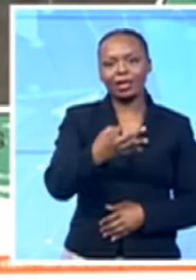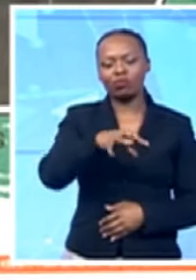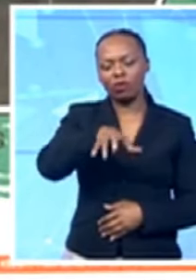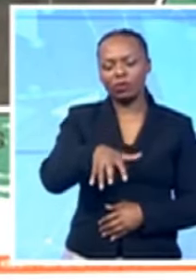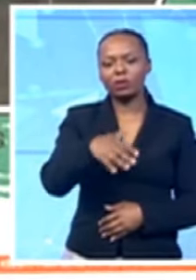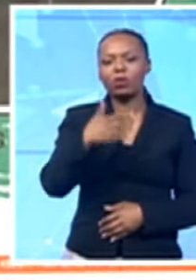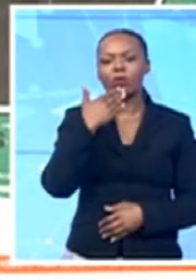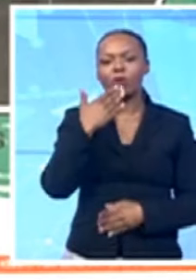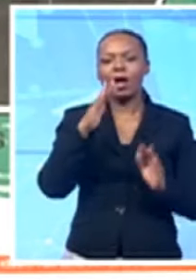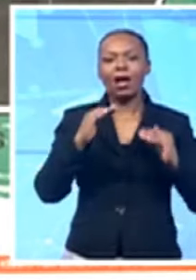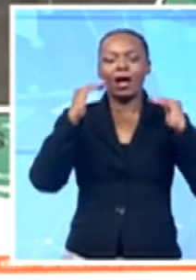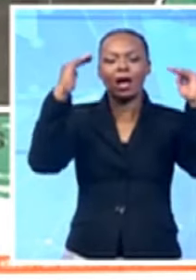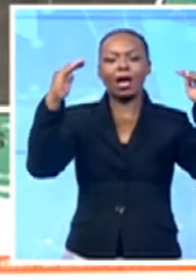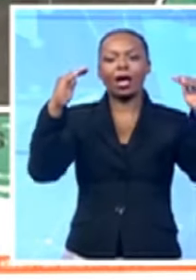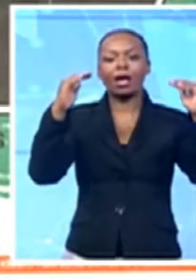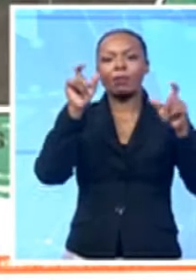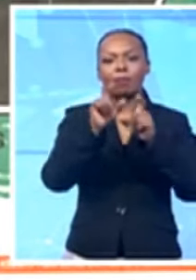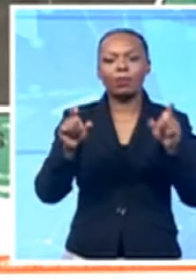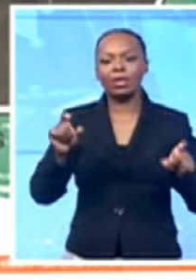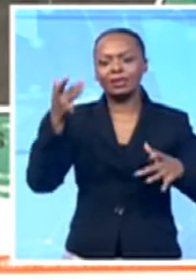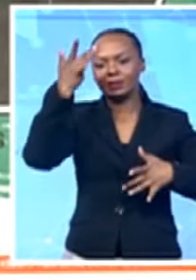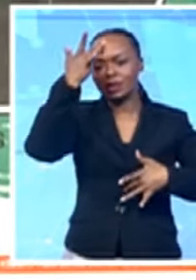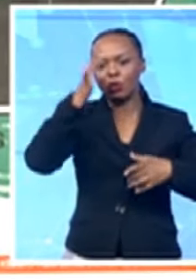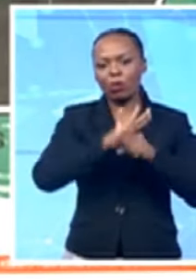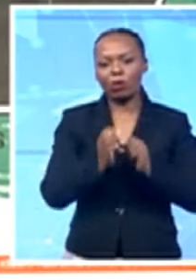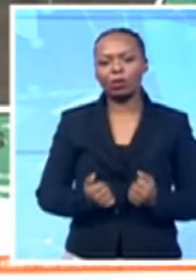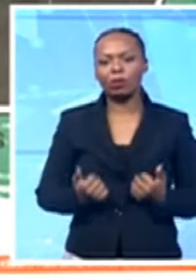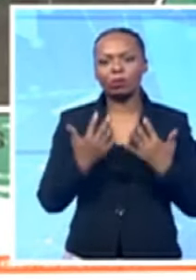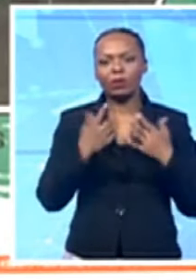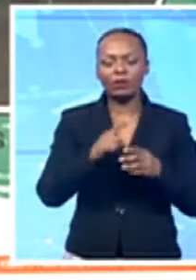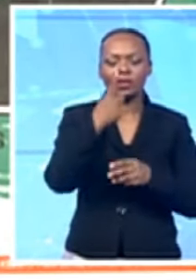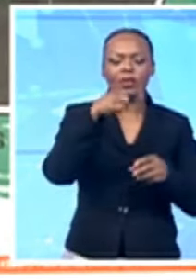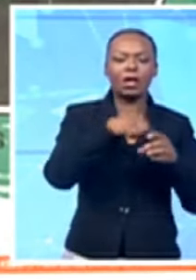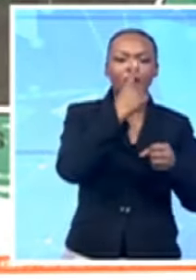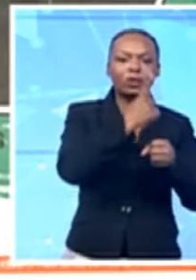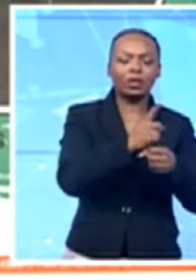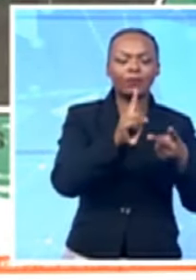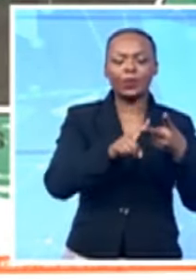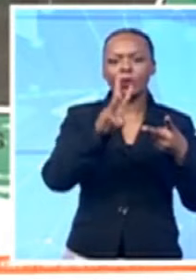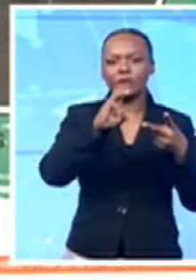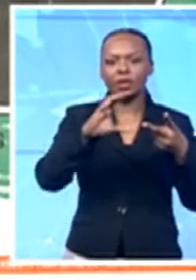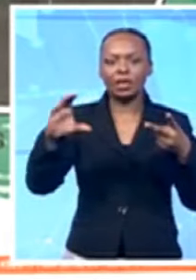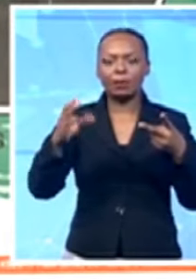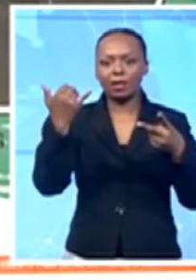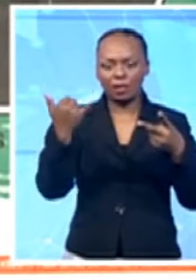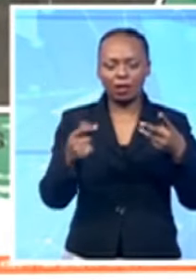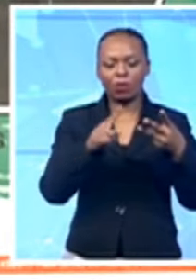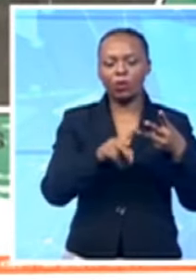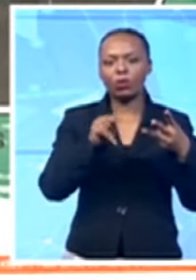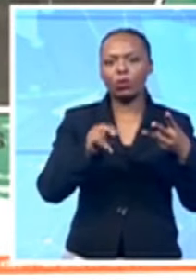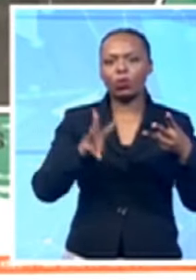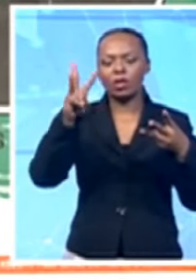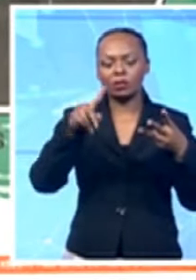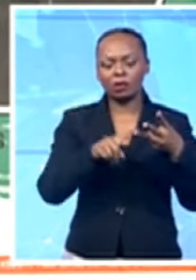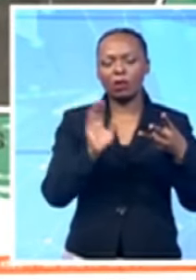in the country. First being Gauteng, followed by the Western Cape, and now the Northwest at over 21,000 active cases